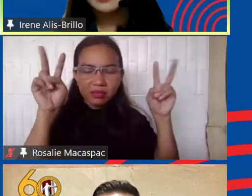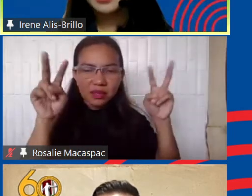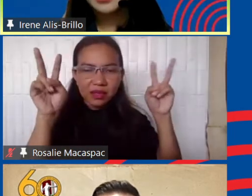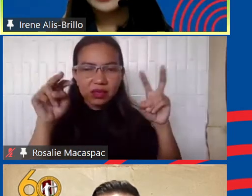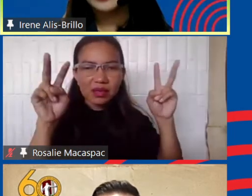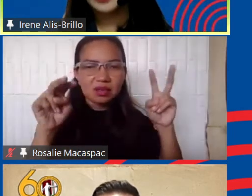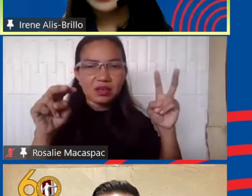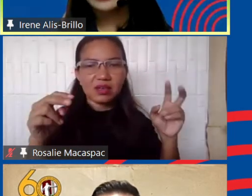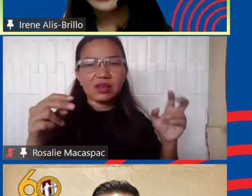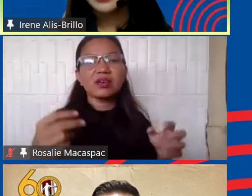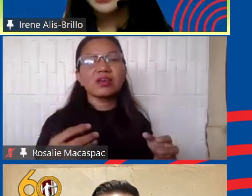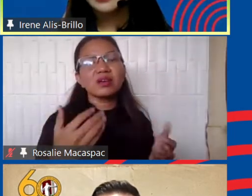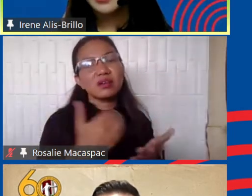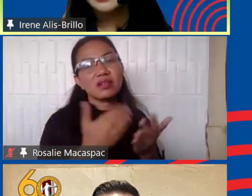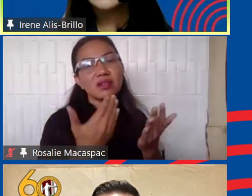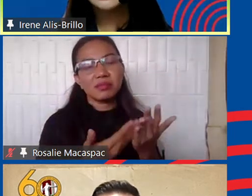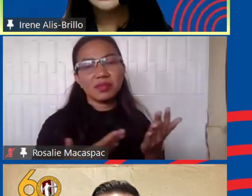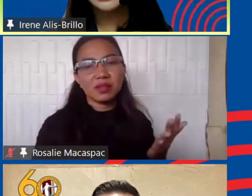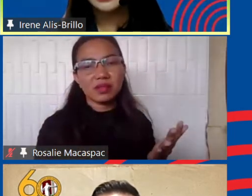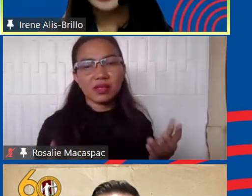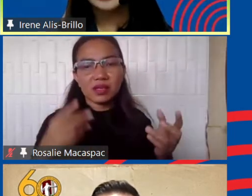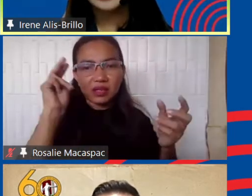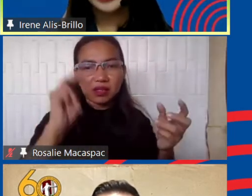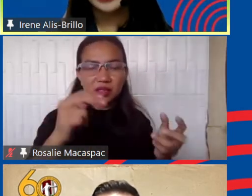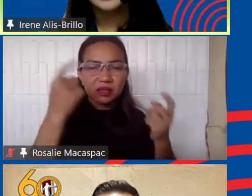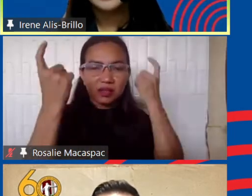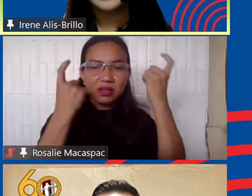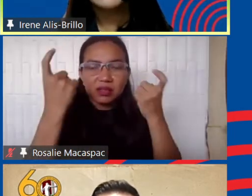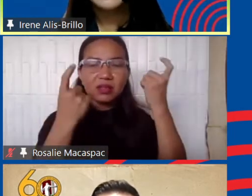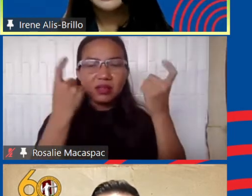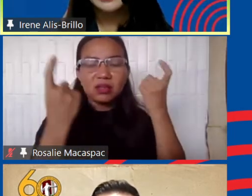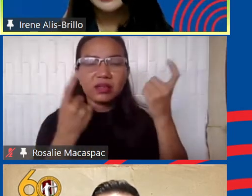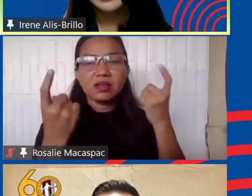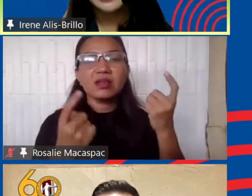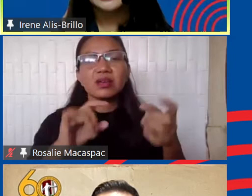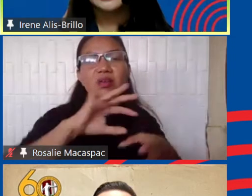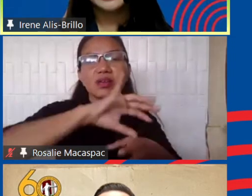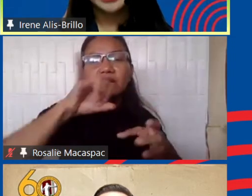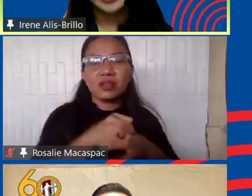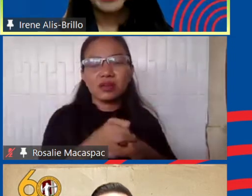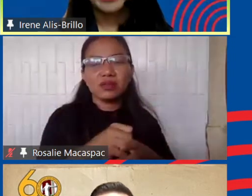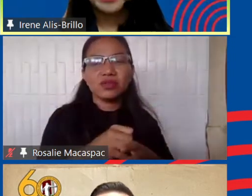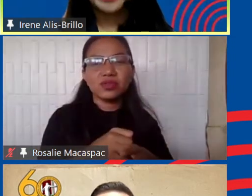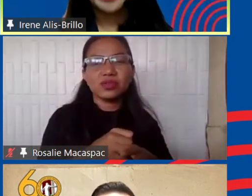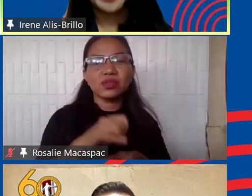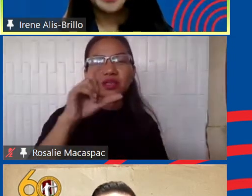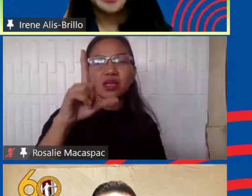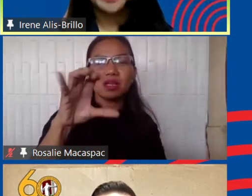is something that we ought to consider as a standard inclusion for the LIS curriculum.